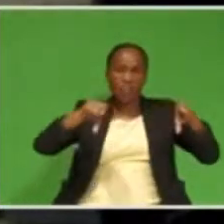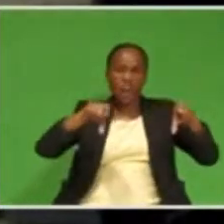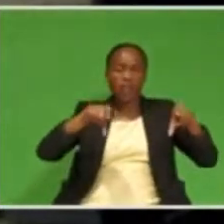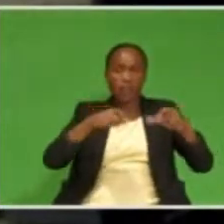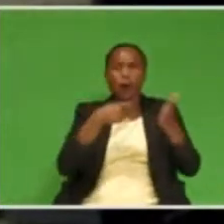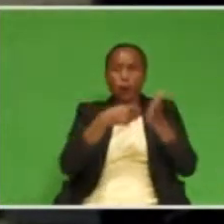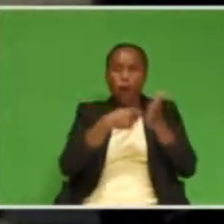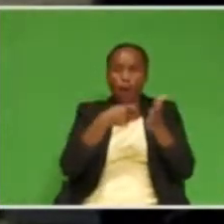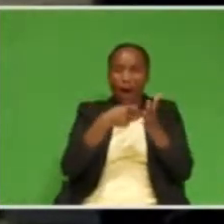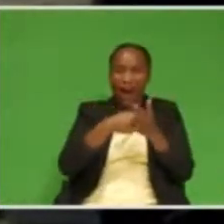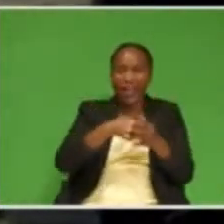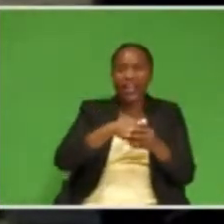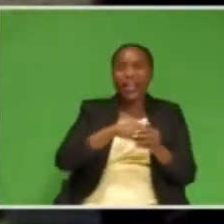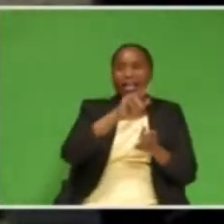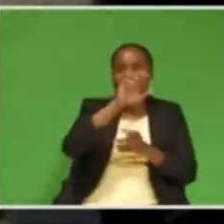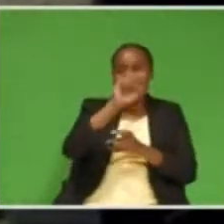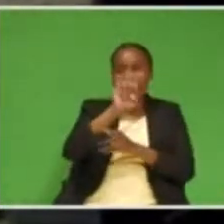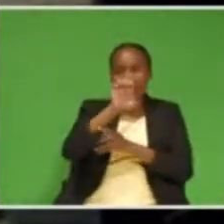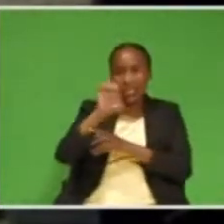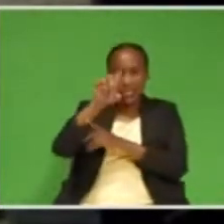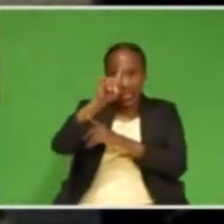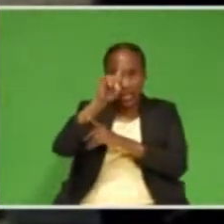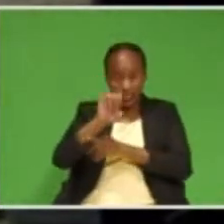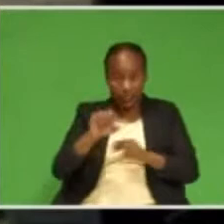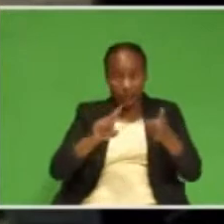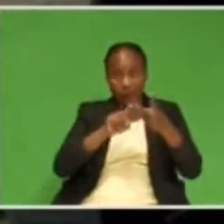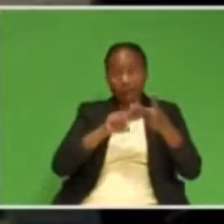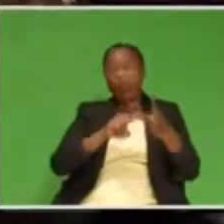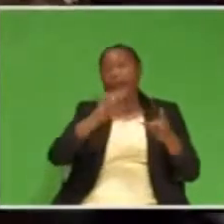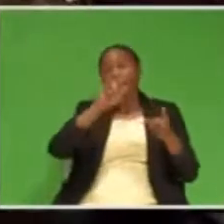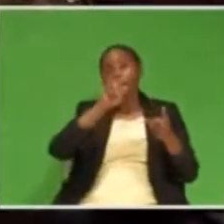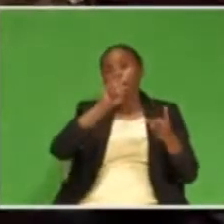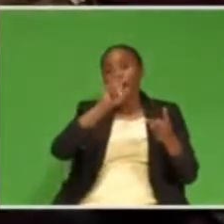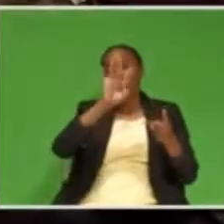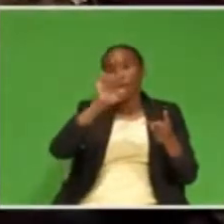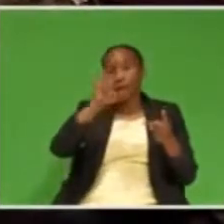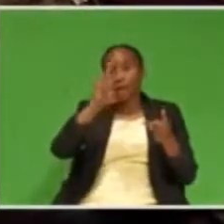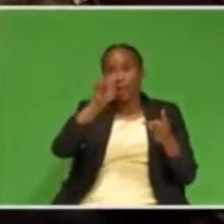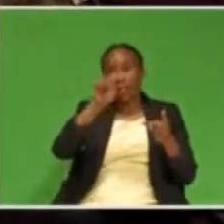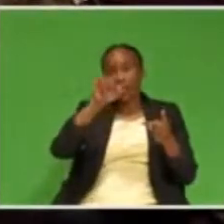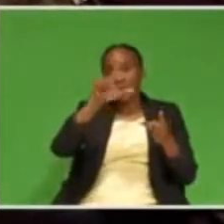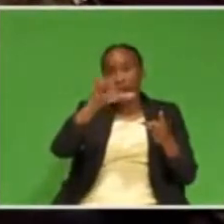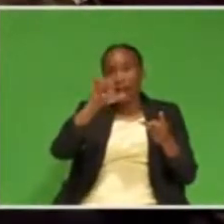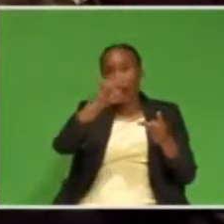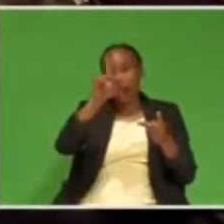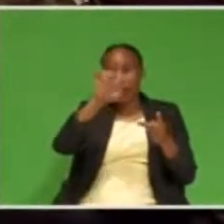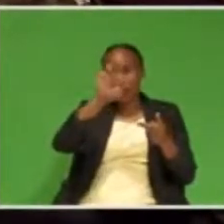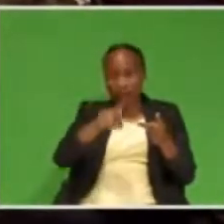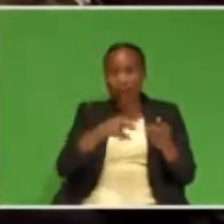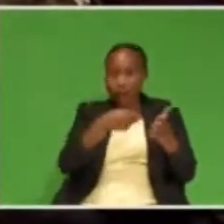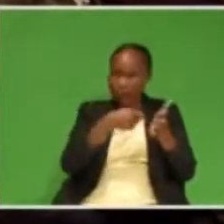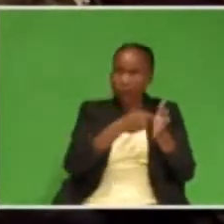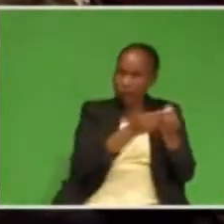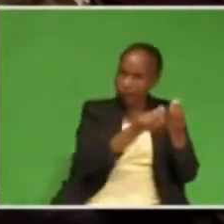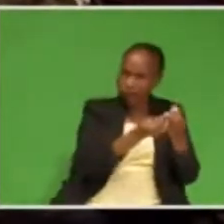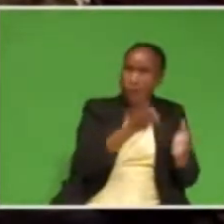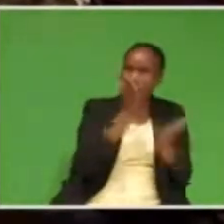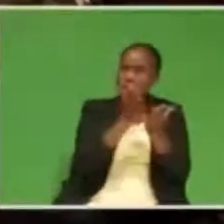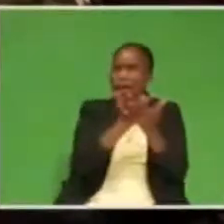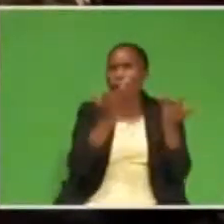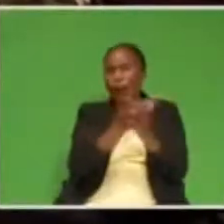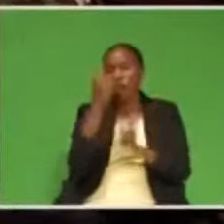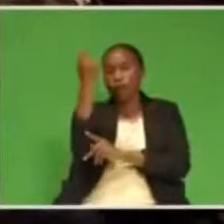and equipment, providing a boost for food security and agricultural reform, particularly in our rural